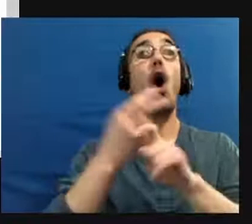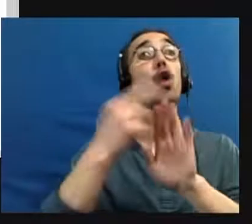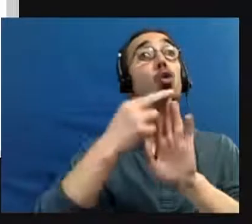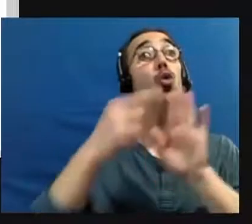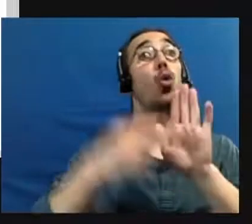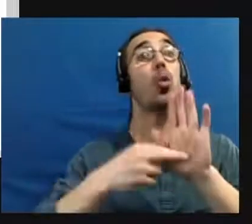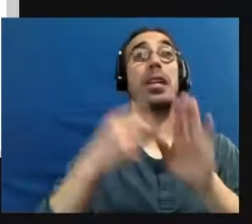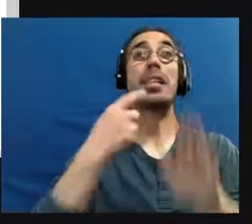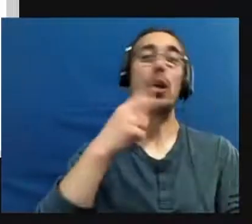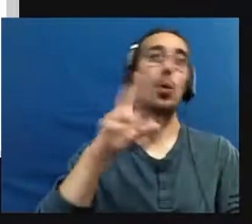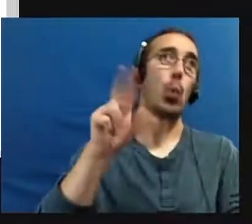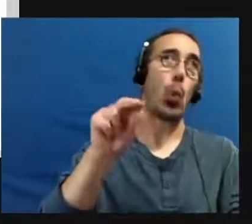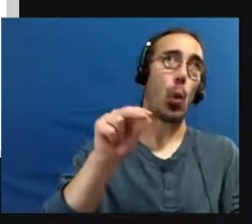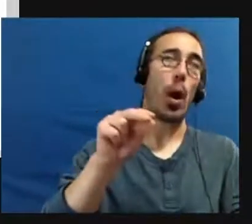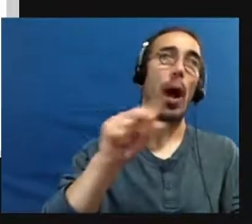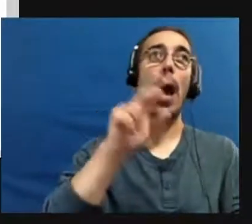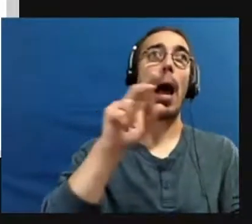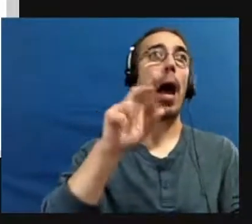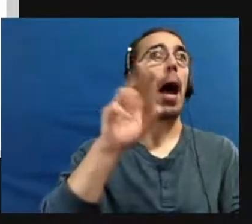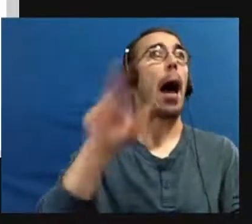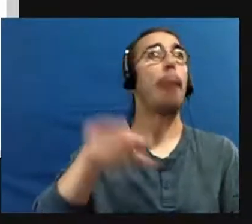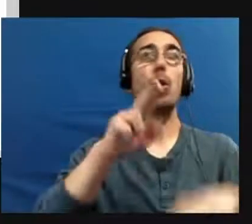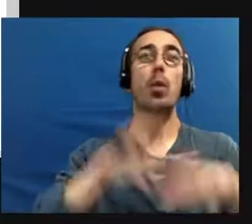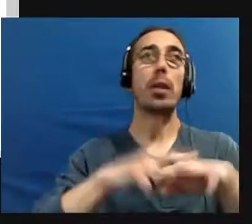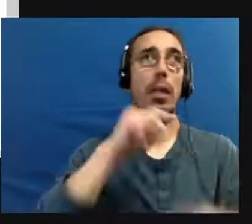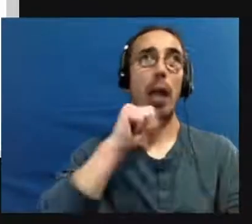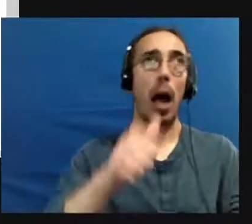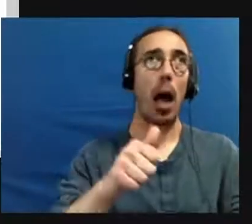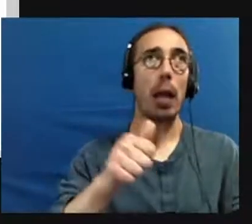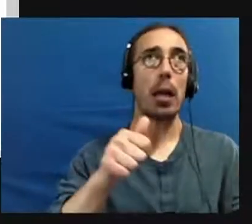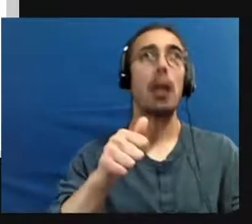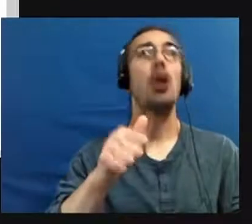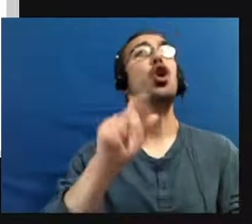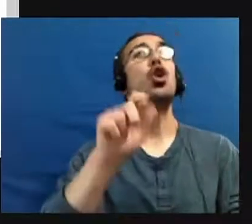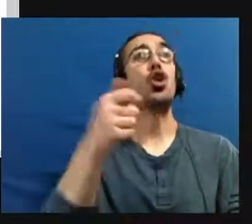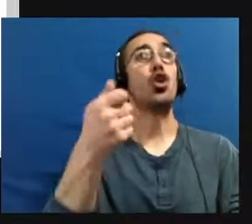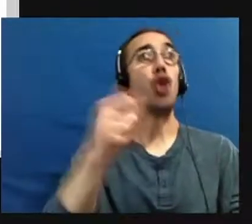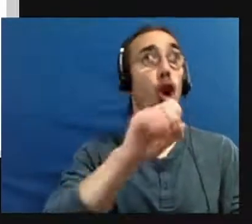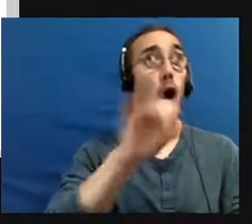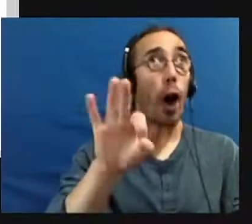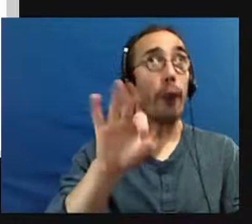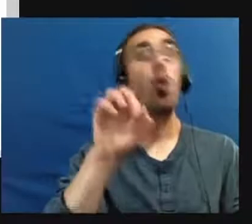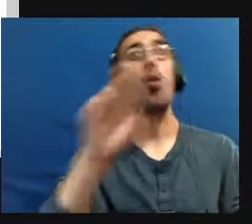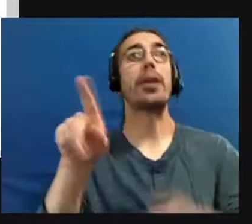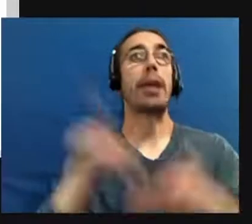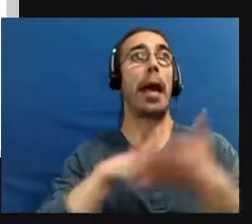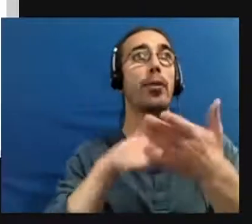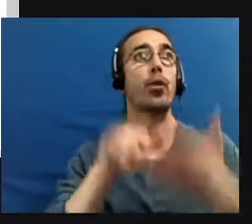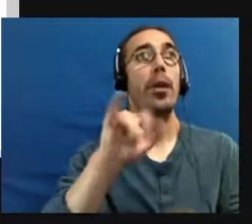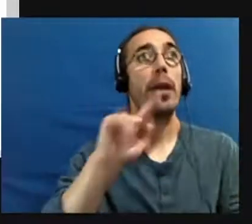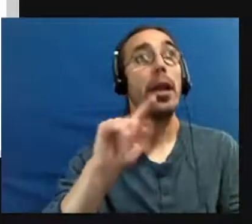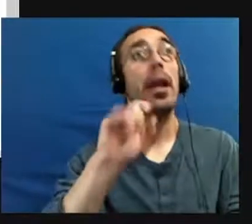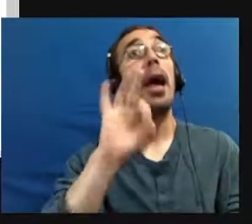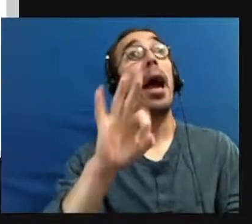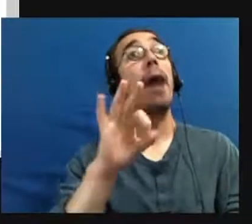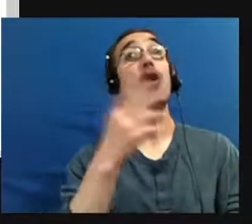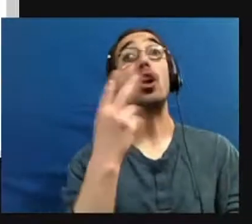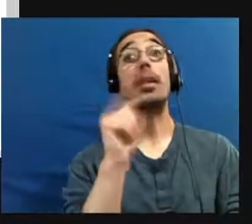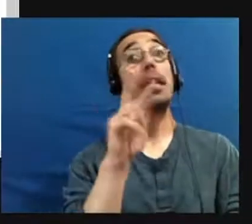no, absolutely not, turn it off, cancel it. So if an episode or TV show,